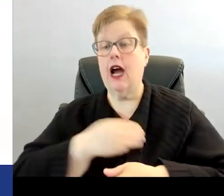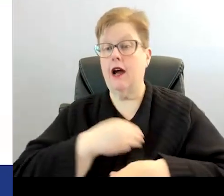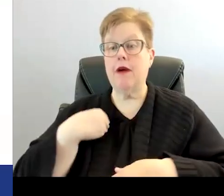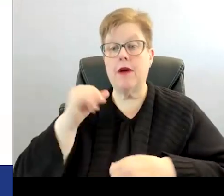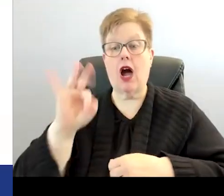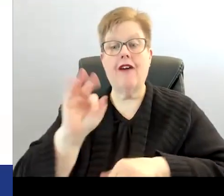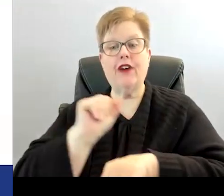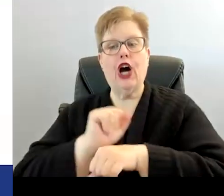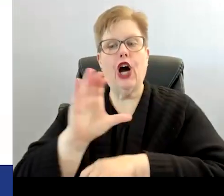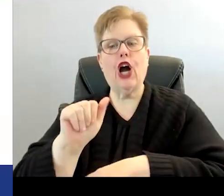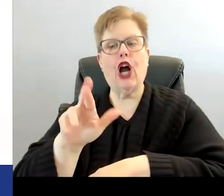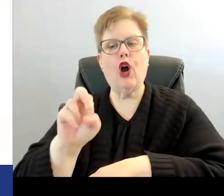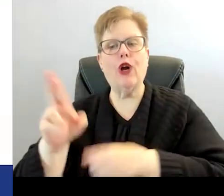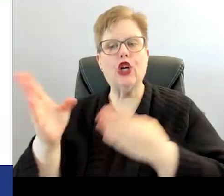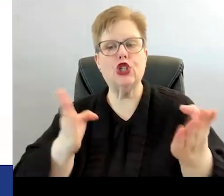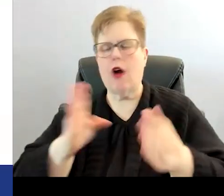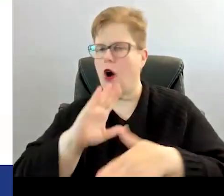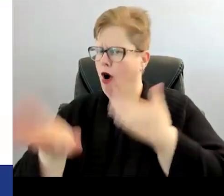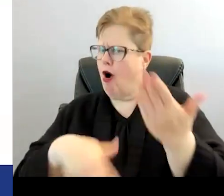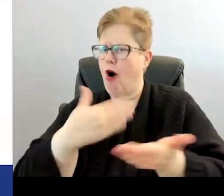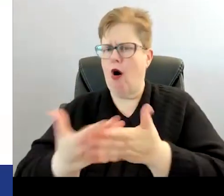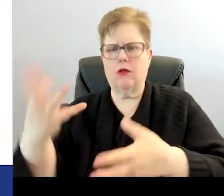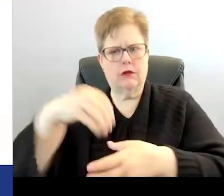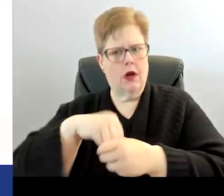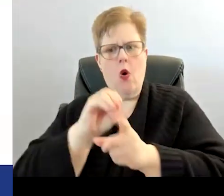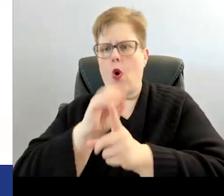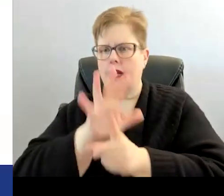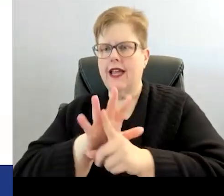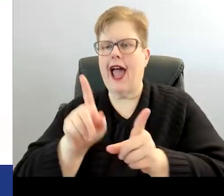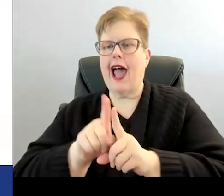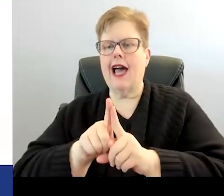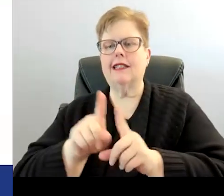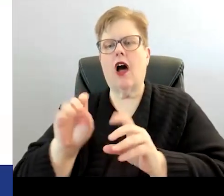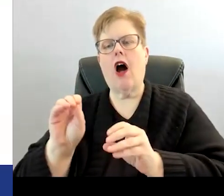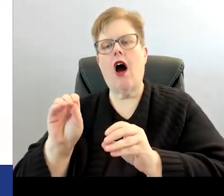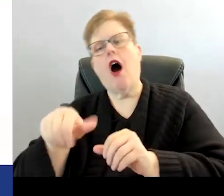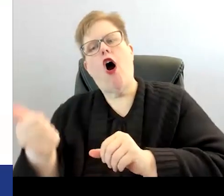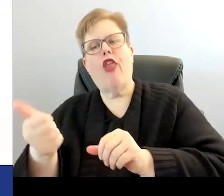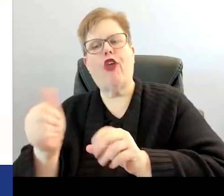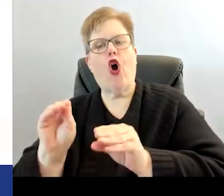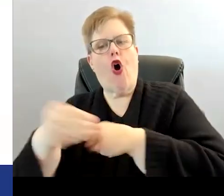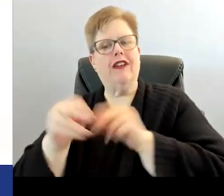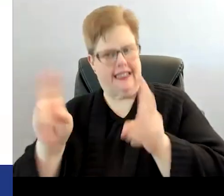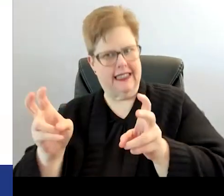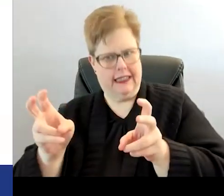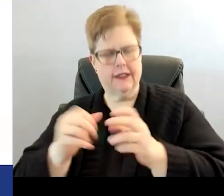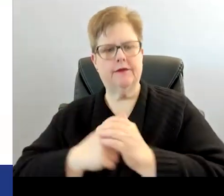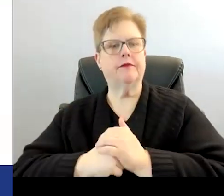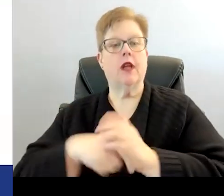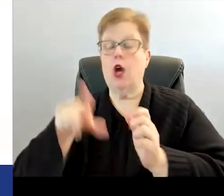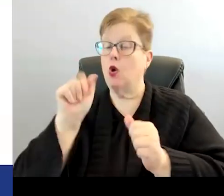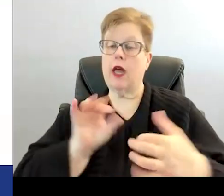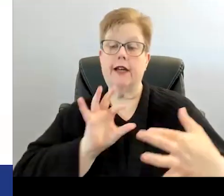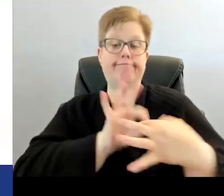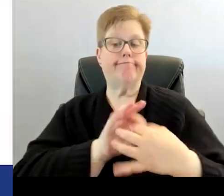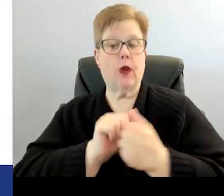career services are all in orientation, as are other offices. You can connect with a peer